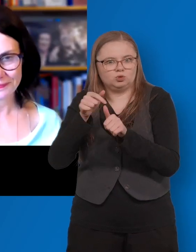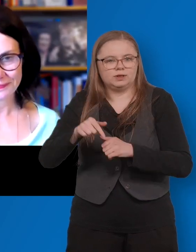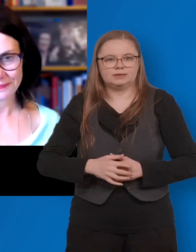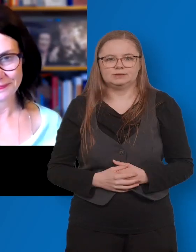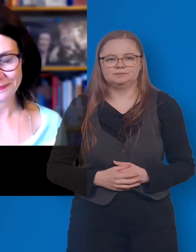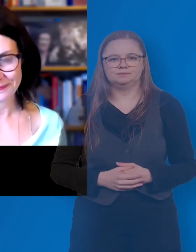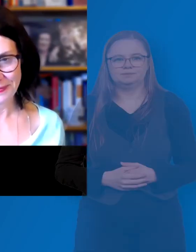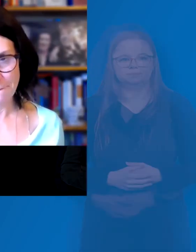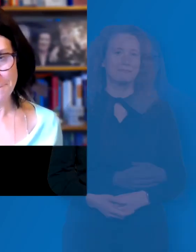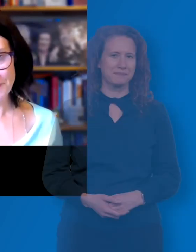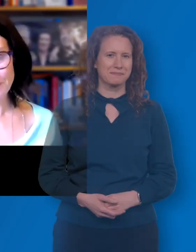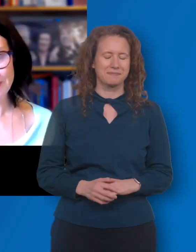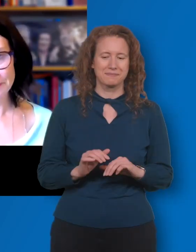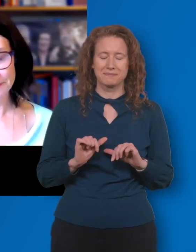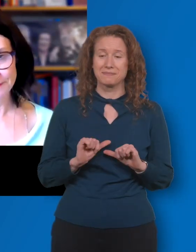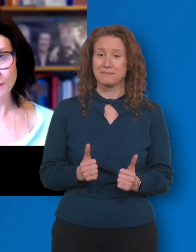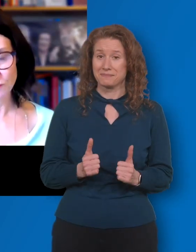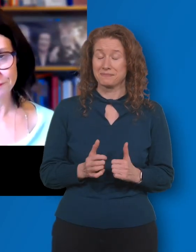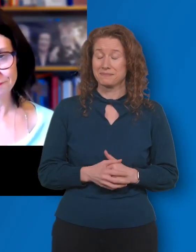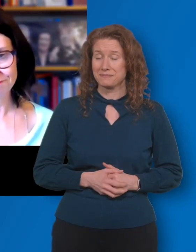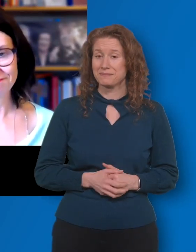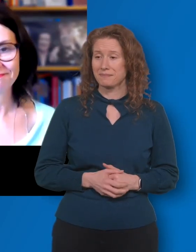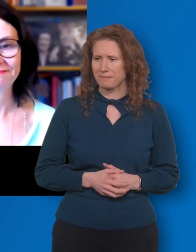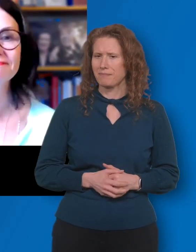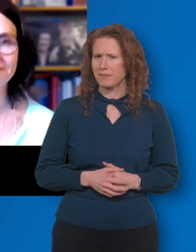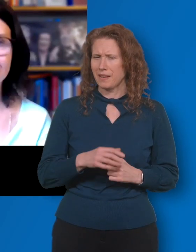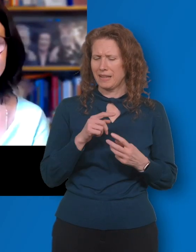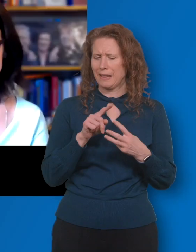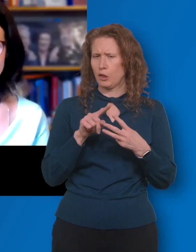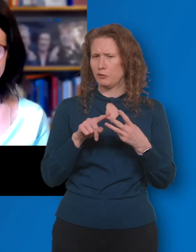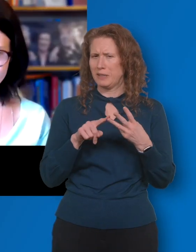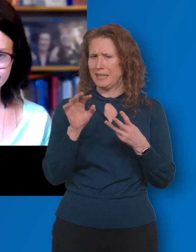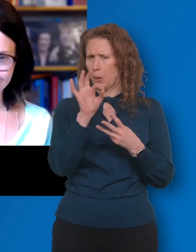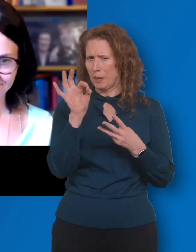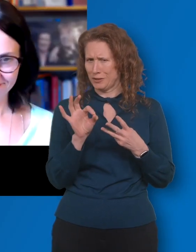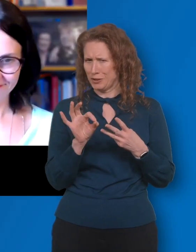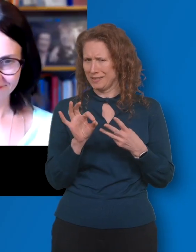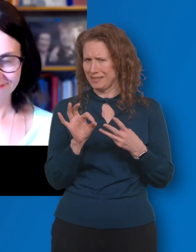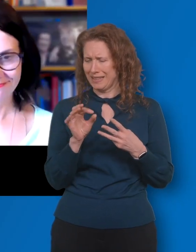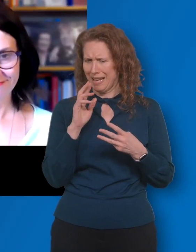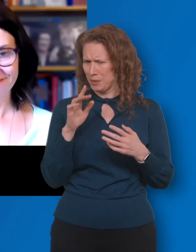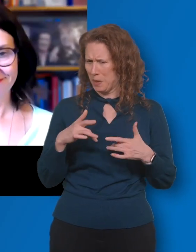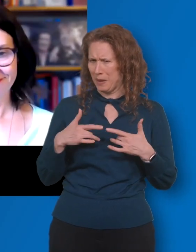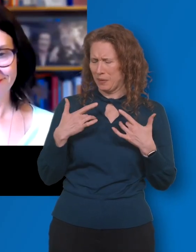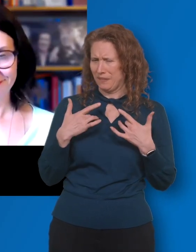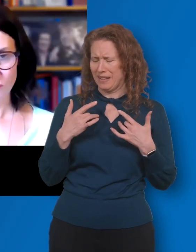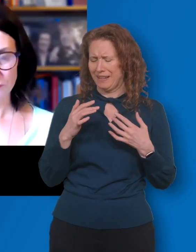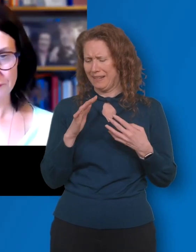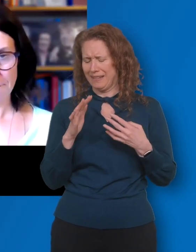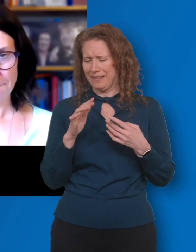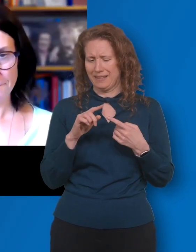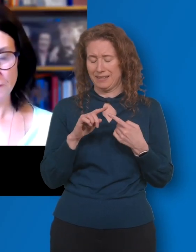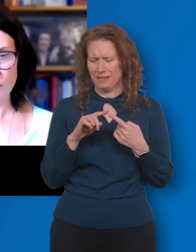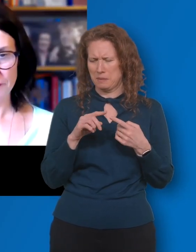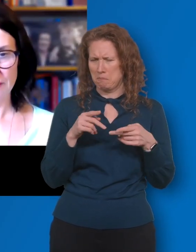Very much. I think I've got 3 questions here. I don't know how you feel about methods, perhaps you've not